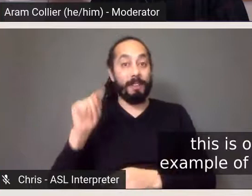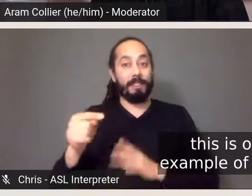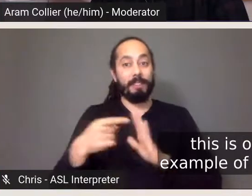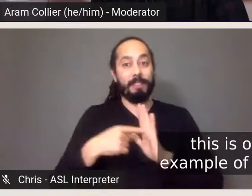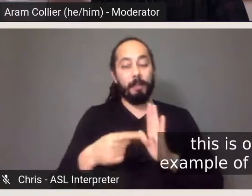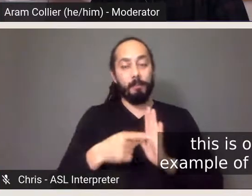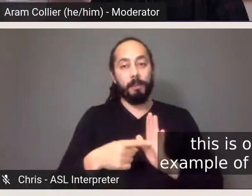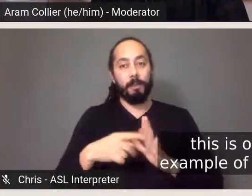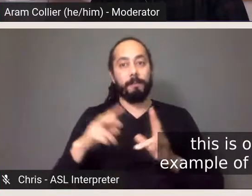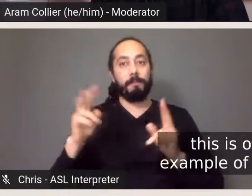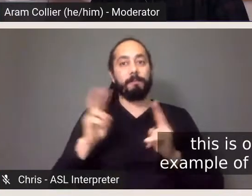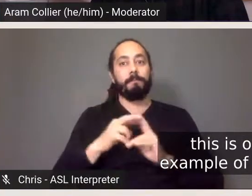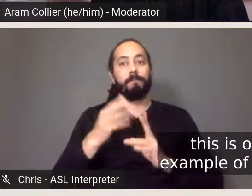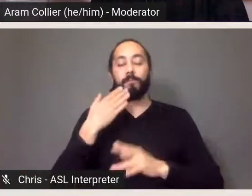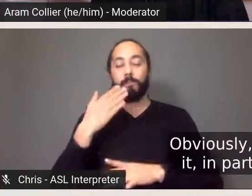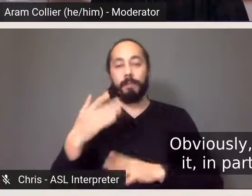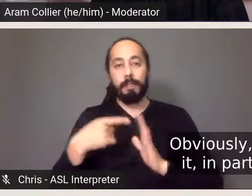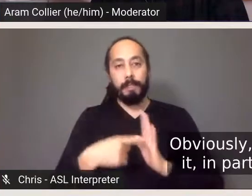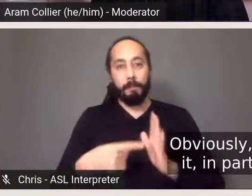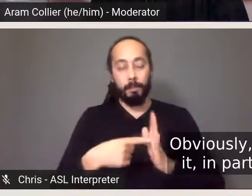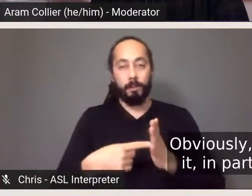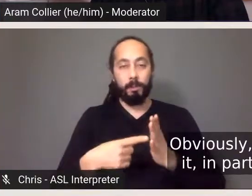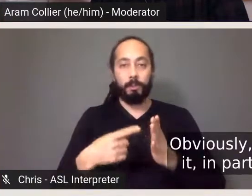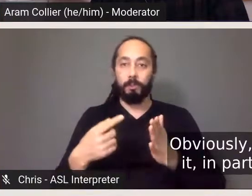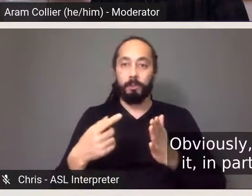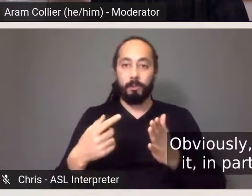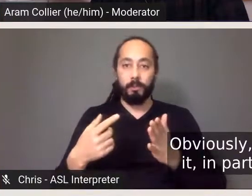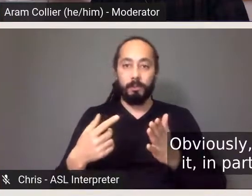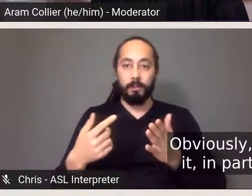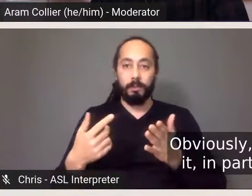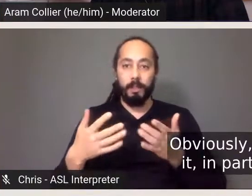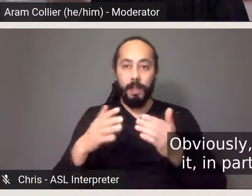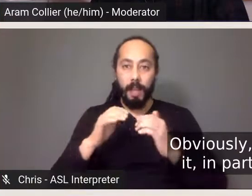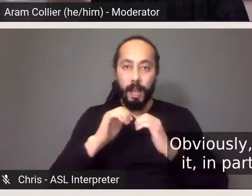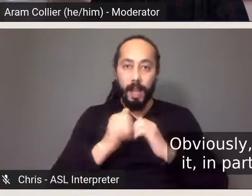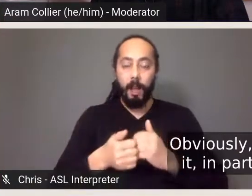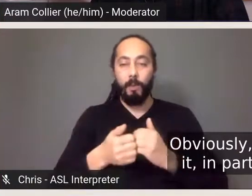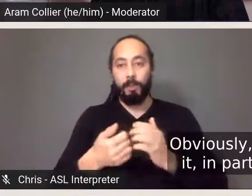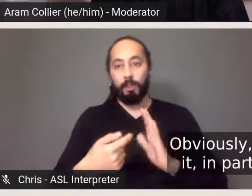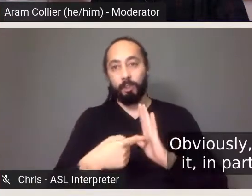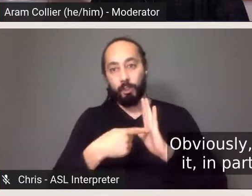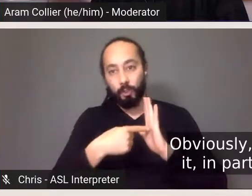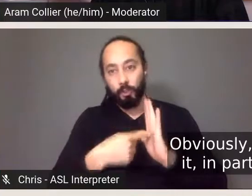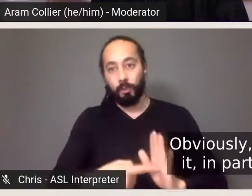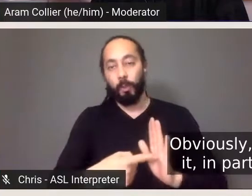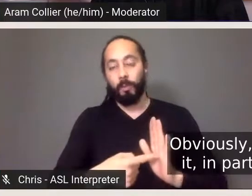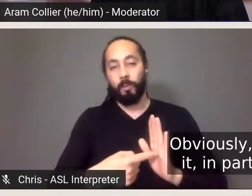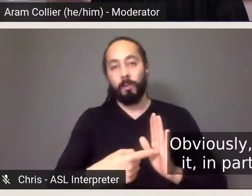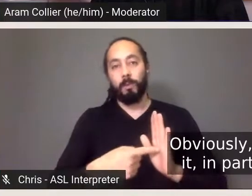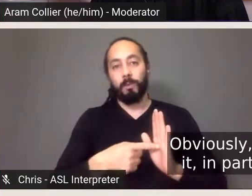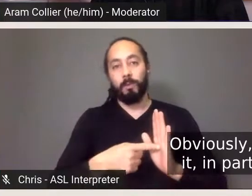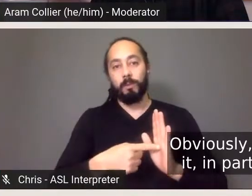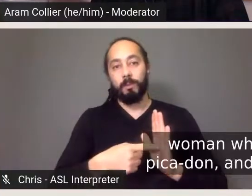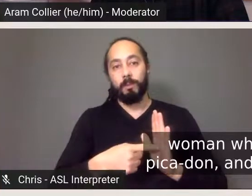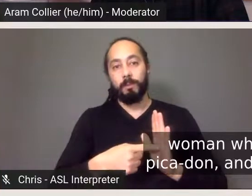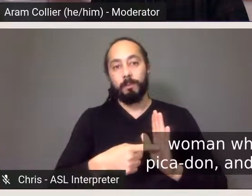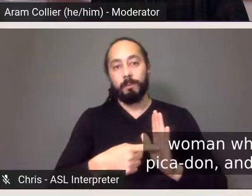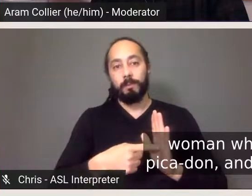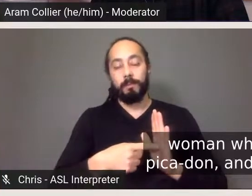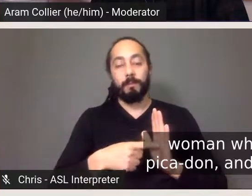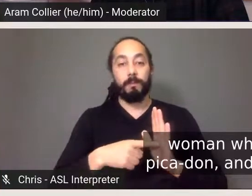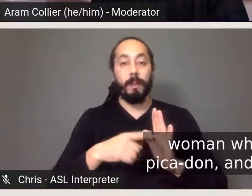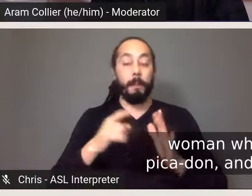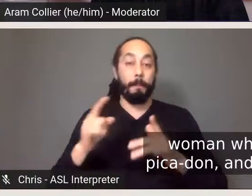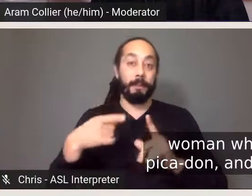really good example of him showing that. Obviously, other aspects of it, in particular, the elder